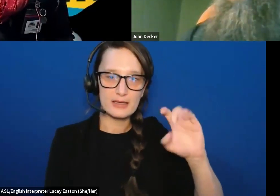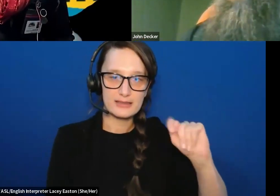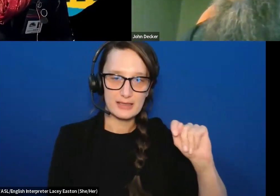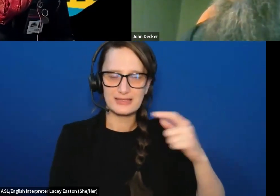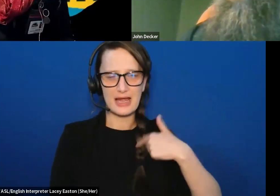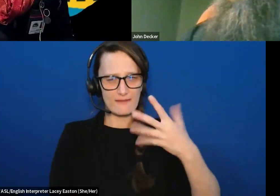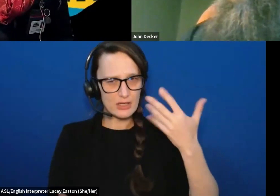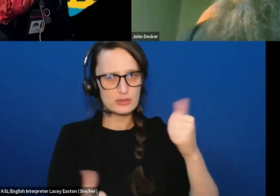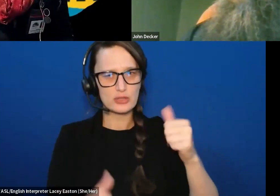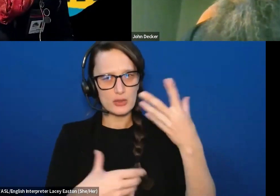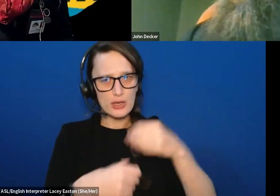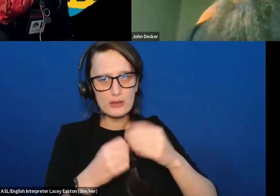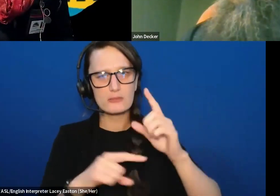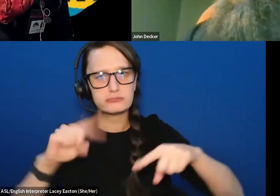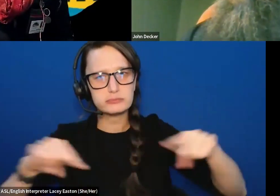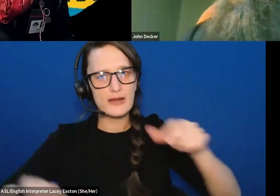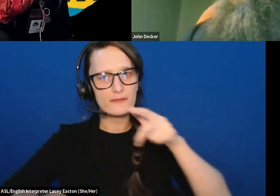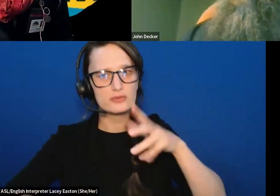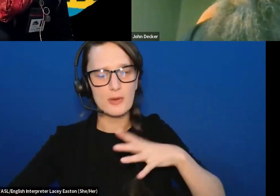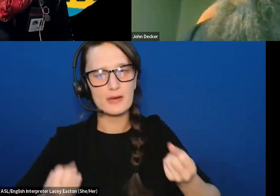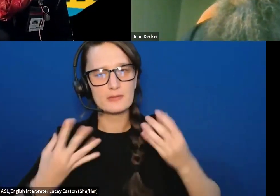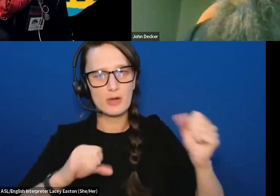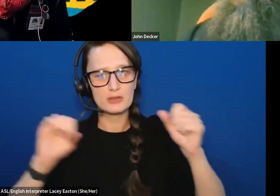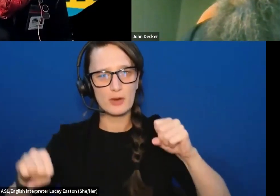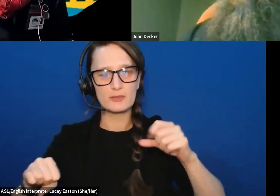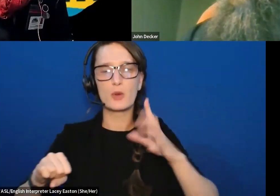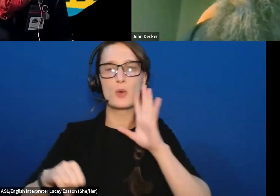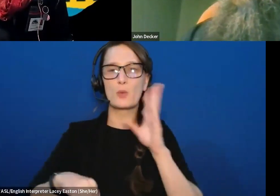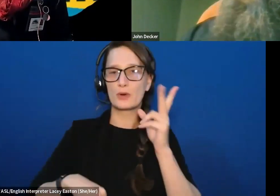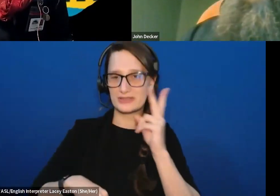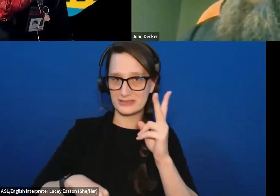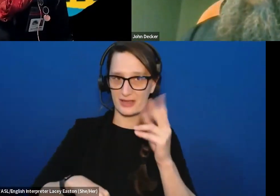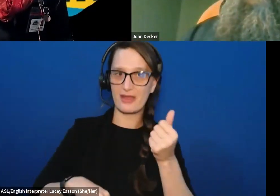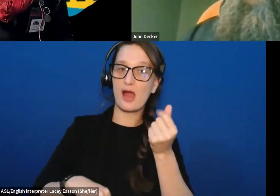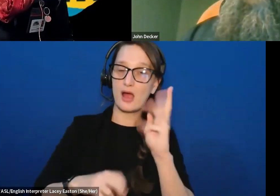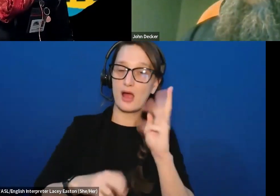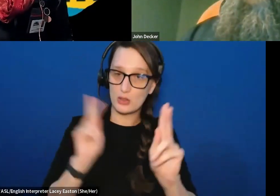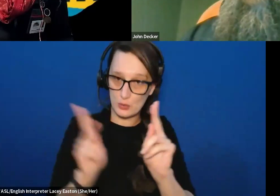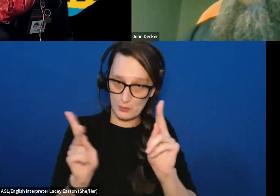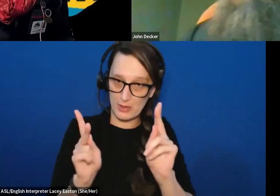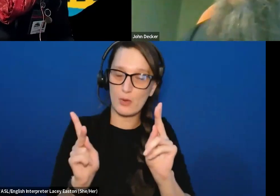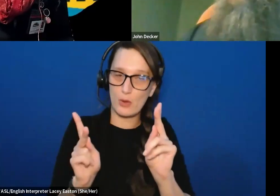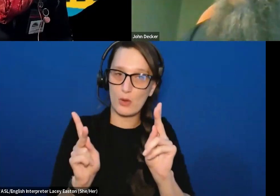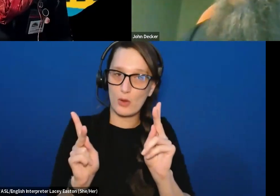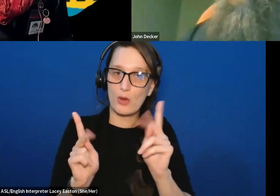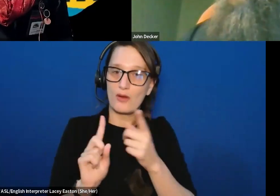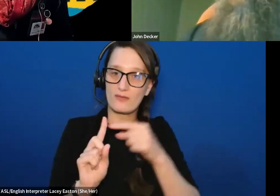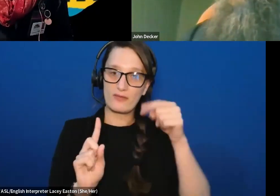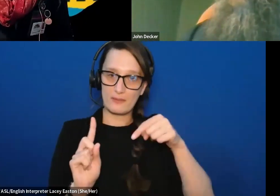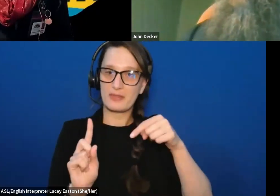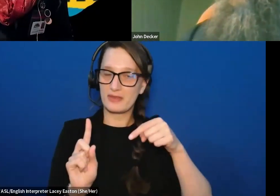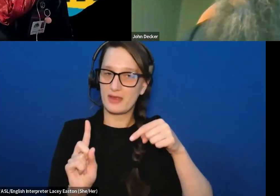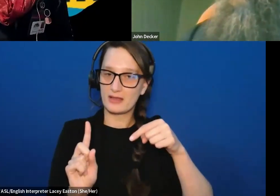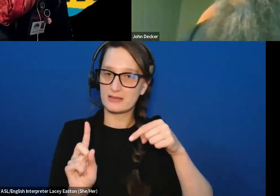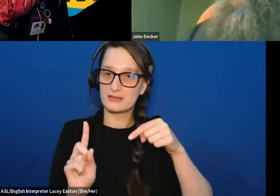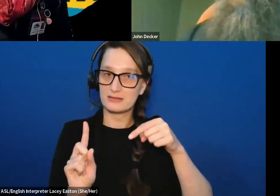diversity as I could. And you'll see that a couple of these folks are actually out of the country. They're